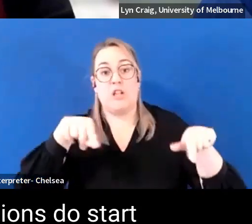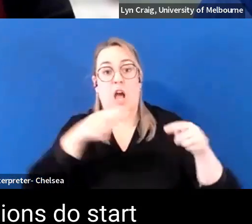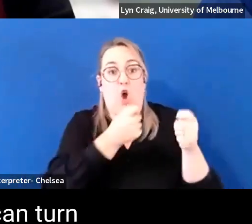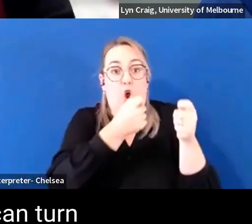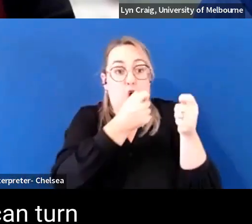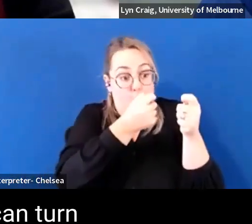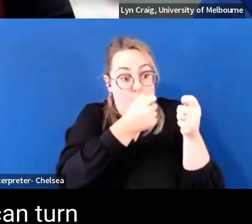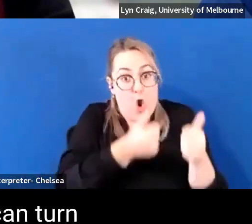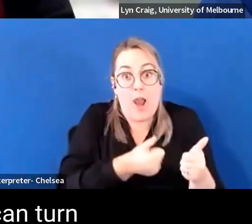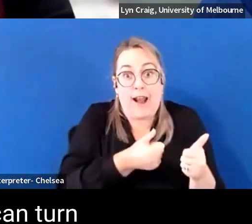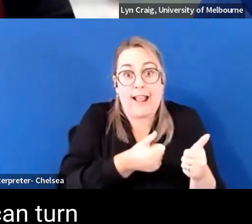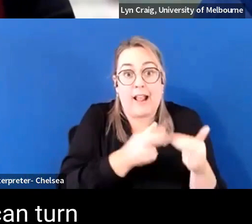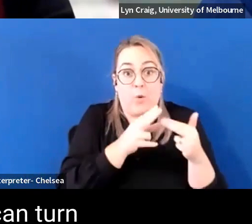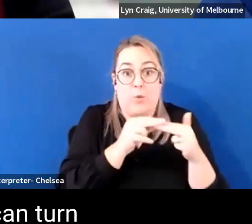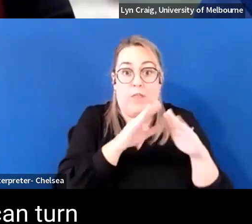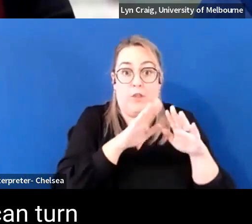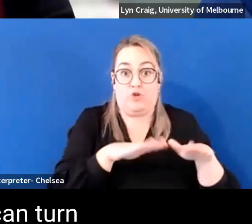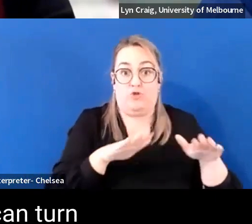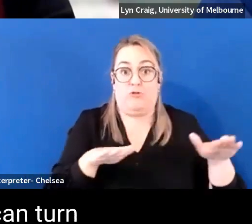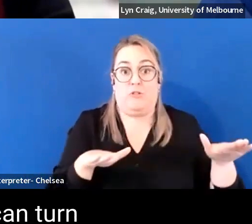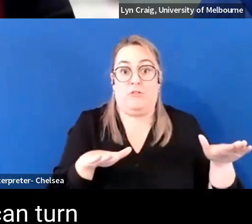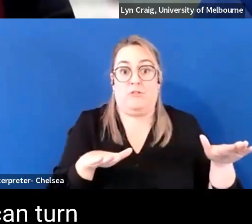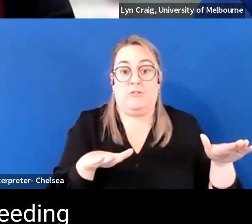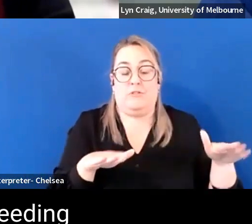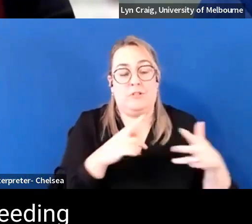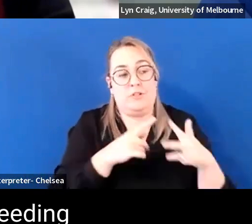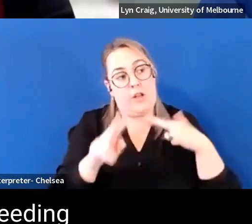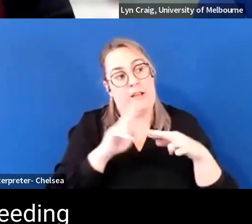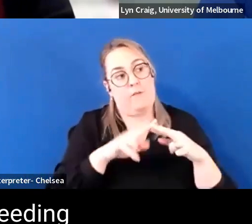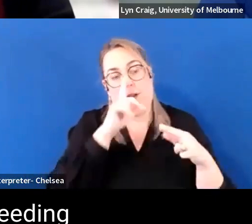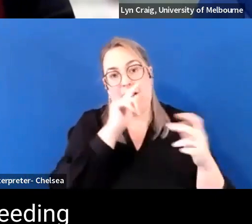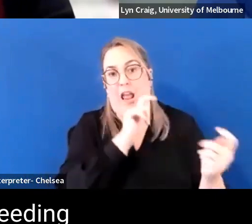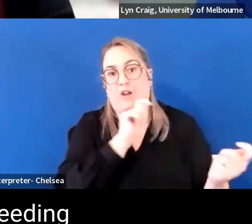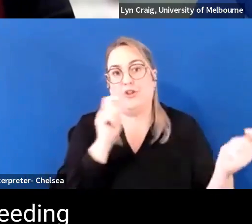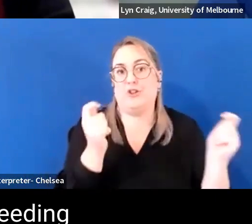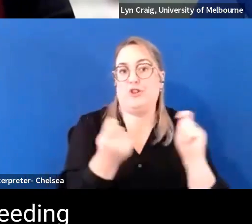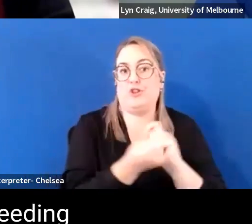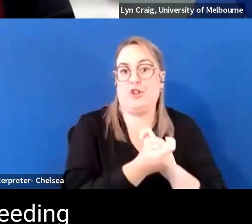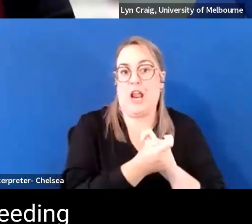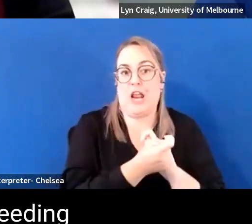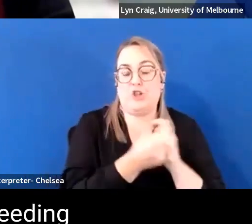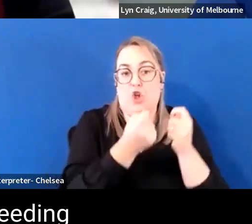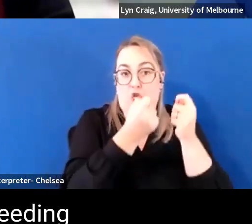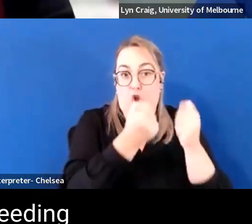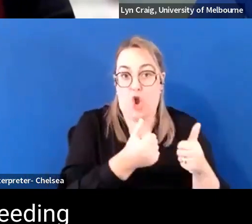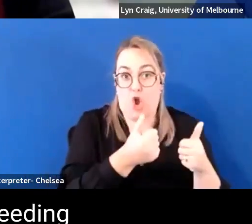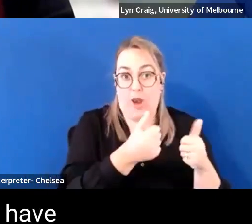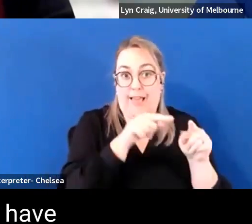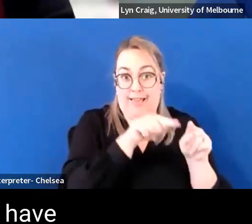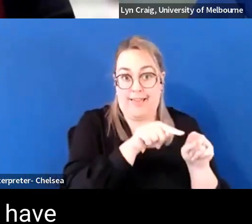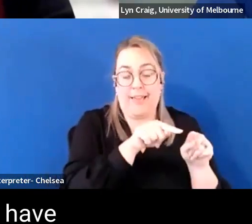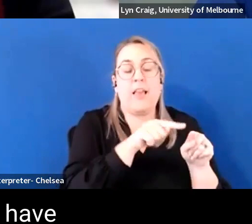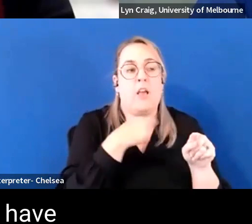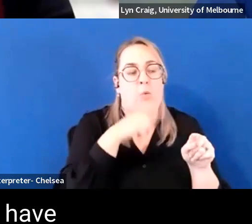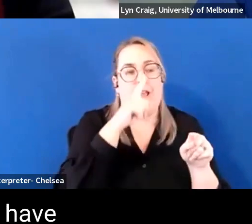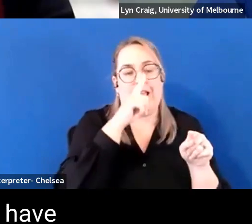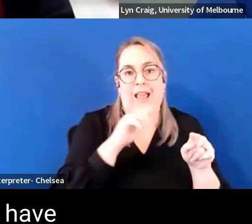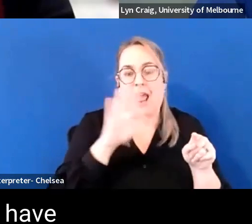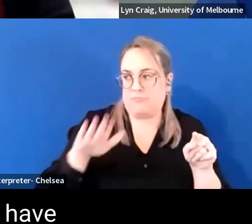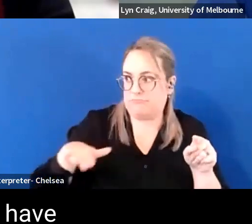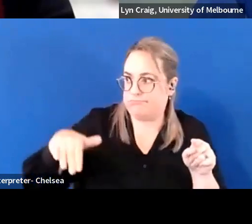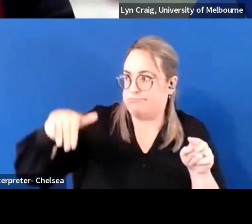those settings. And so if we can turn that around, then we're breeding a new generation that doesn't have the